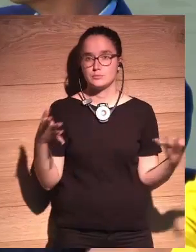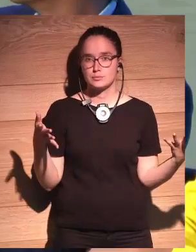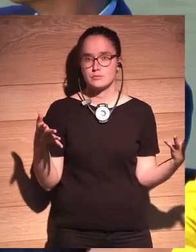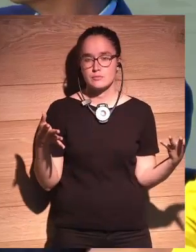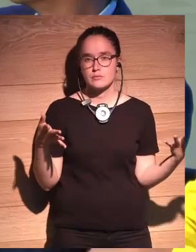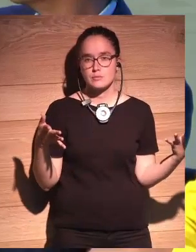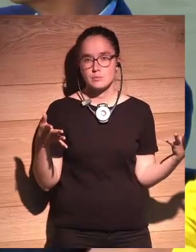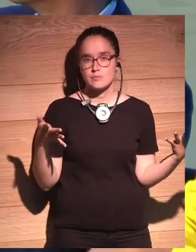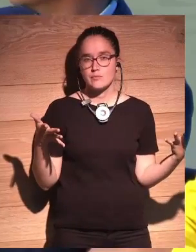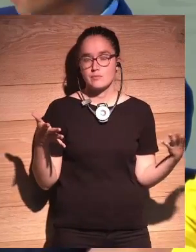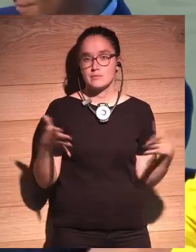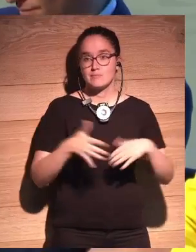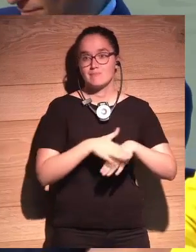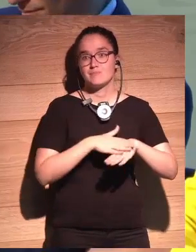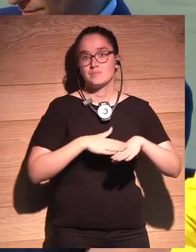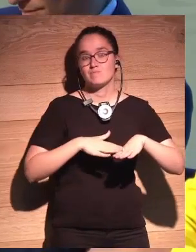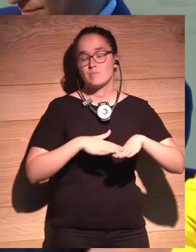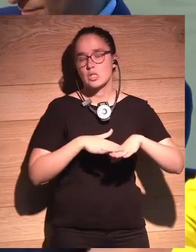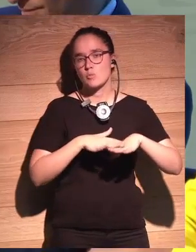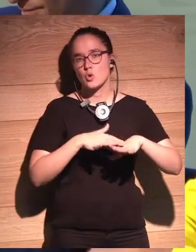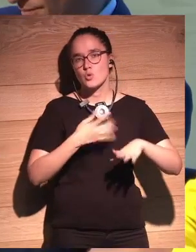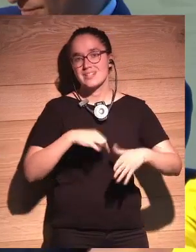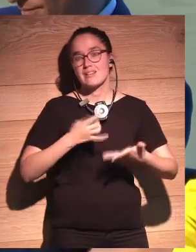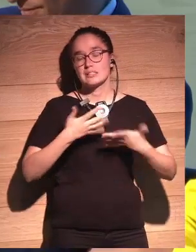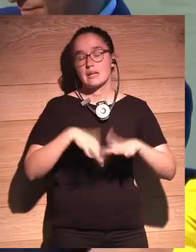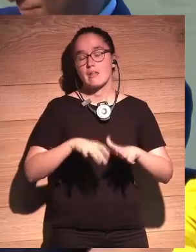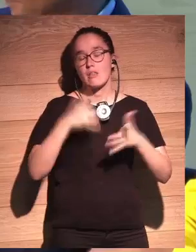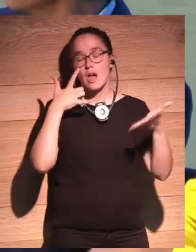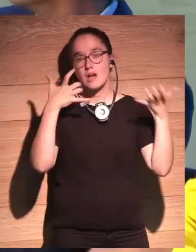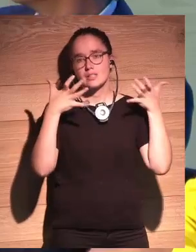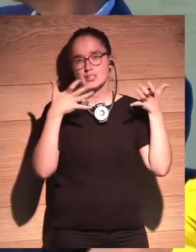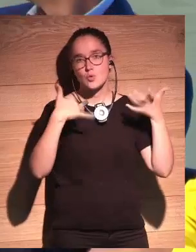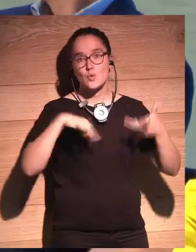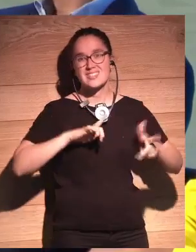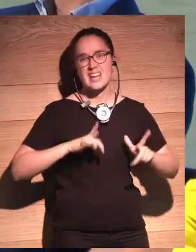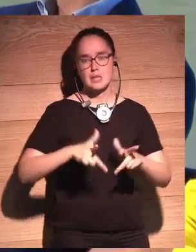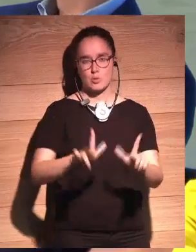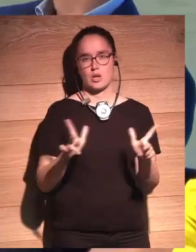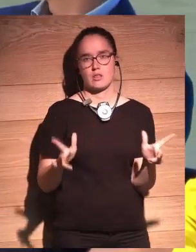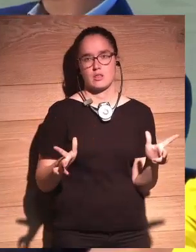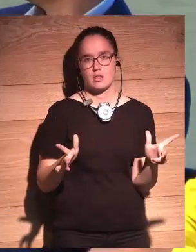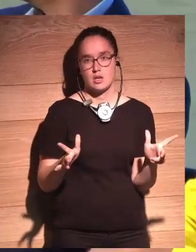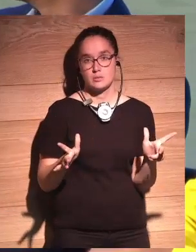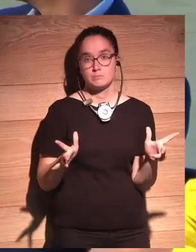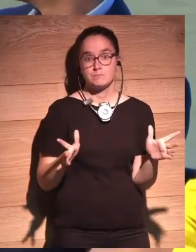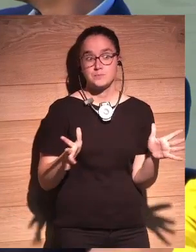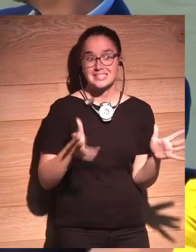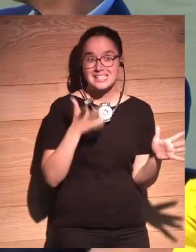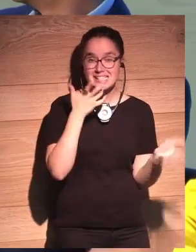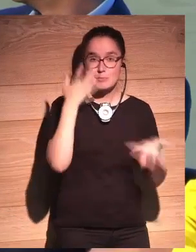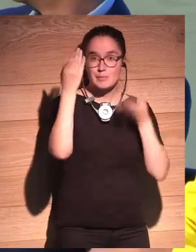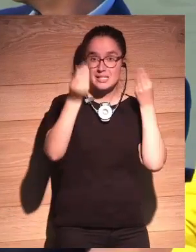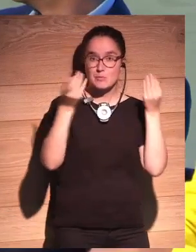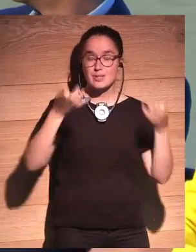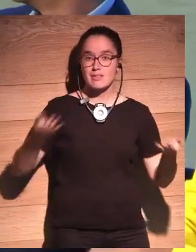and our artistic integrity, because it can backfire that if everybody we think we have to produce into this agenda, we have